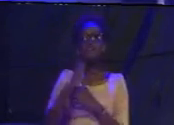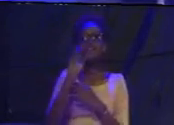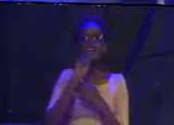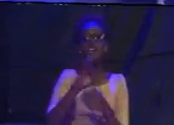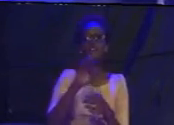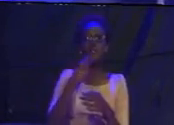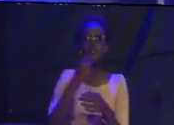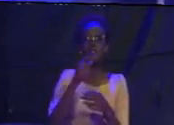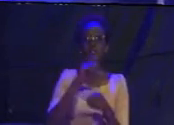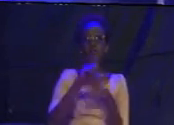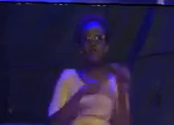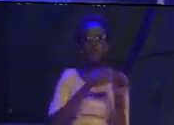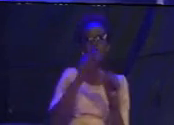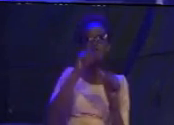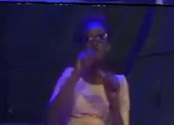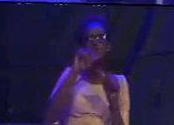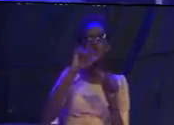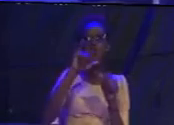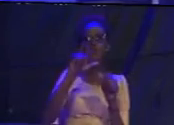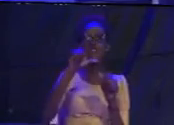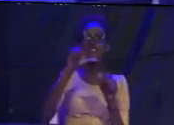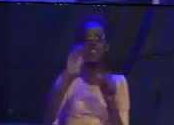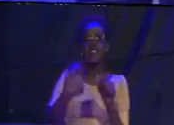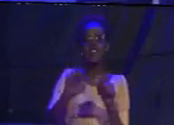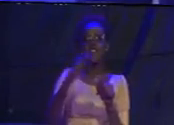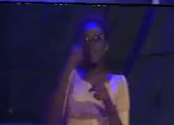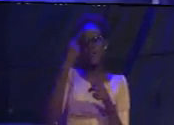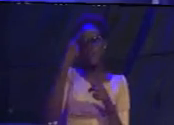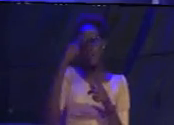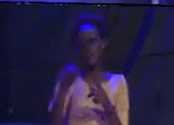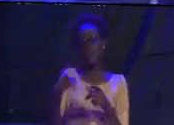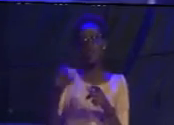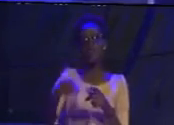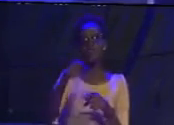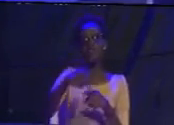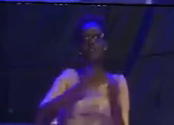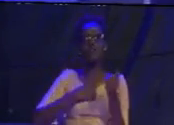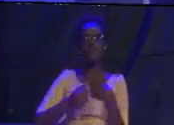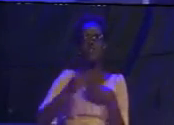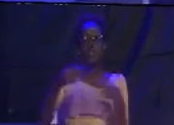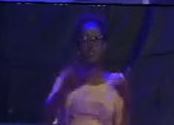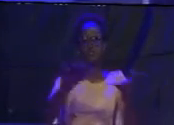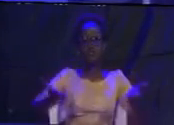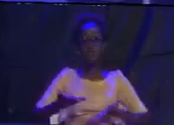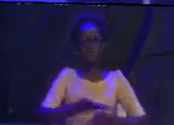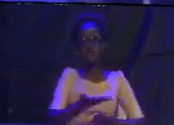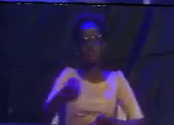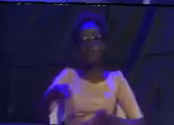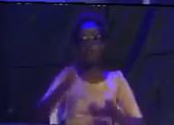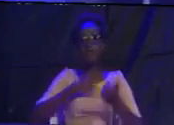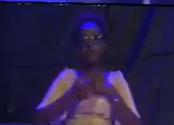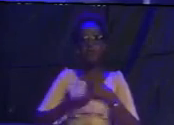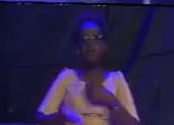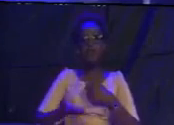And the source of the Nile is in this area, Rwanda, Burundi, and Uganda. The region where you stand now,